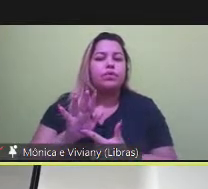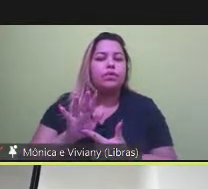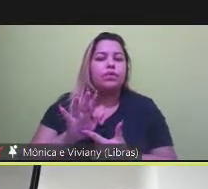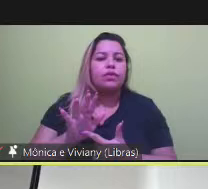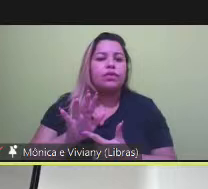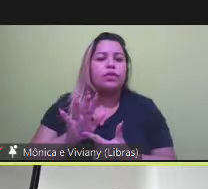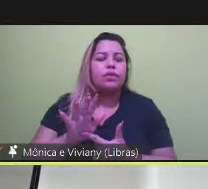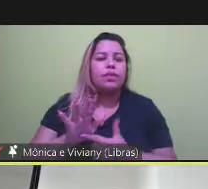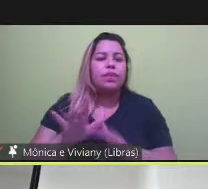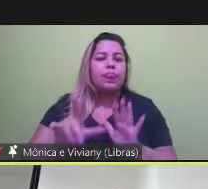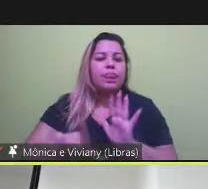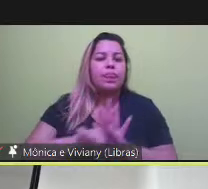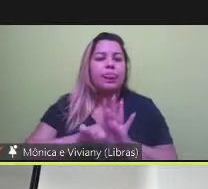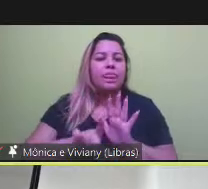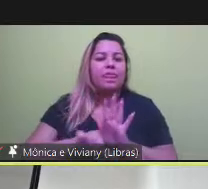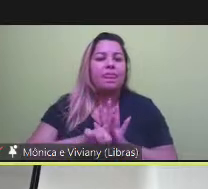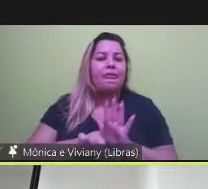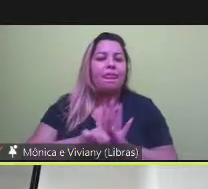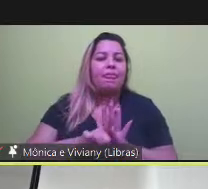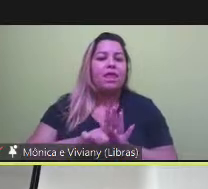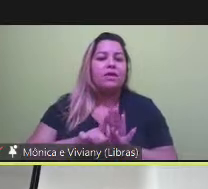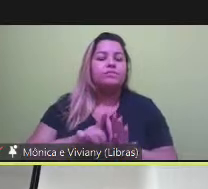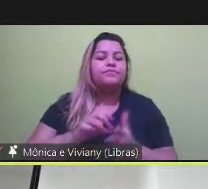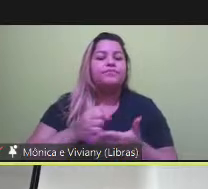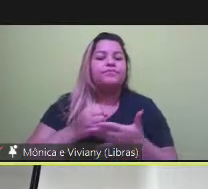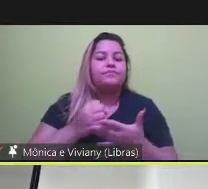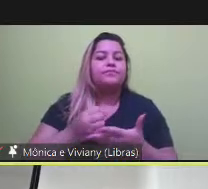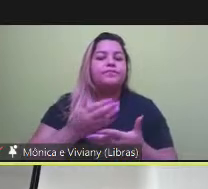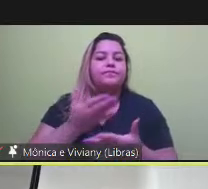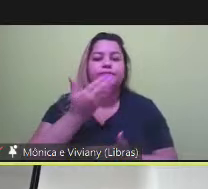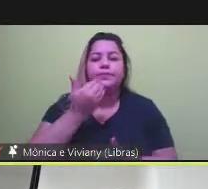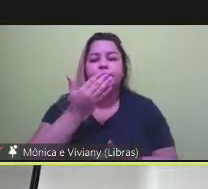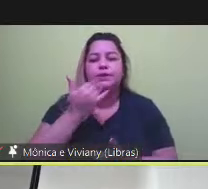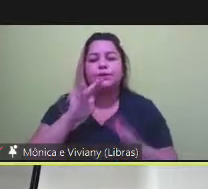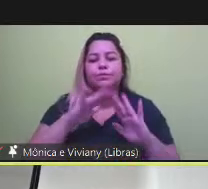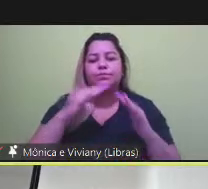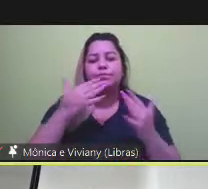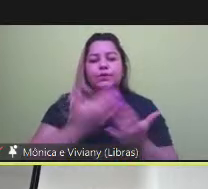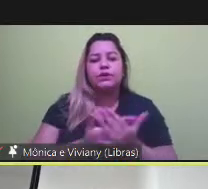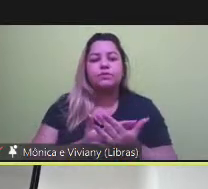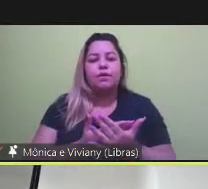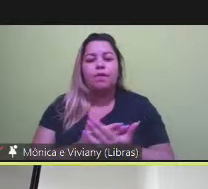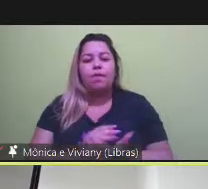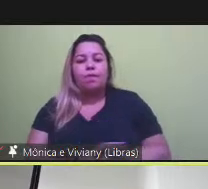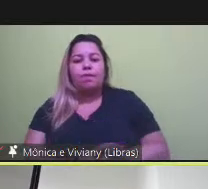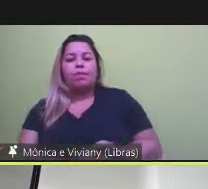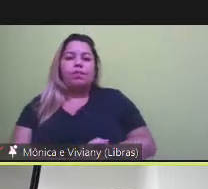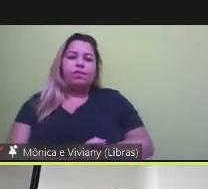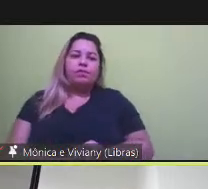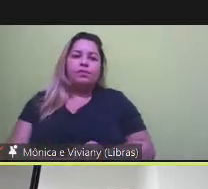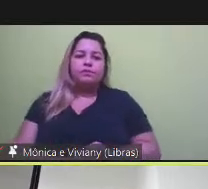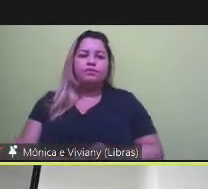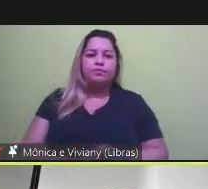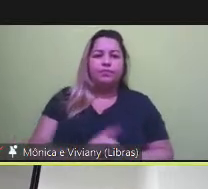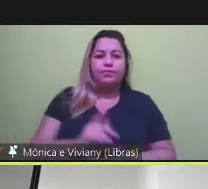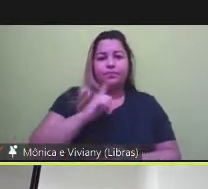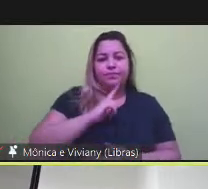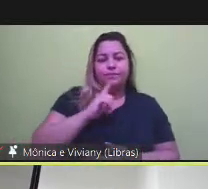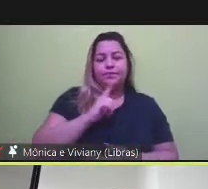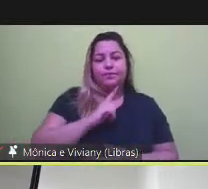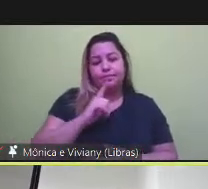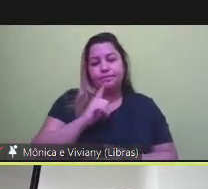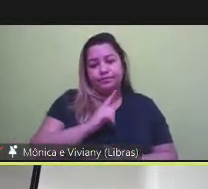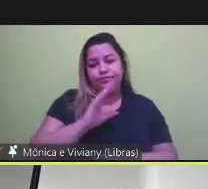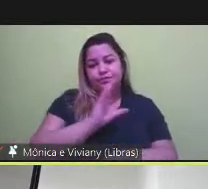aspect. So I'm going to present some actions that we're trying to implement over the past few years. More recently,